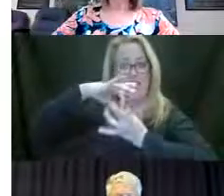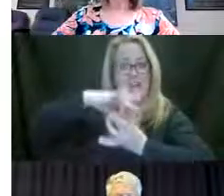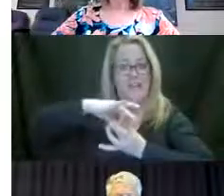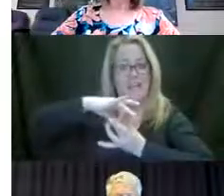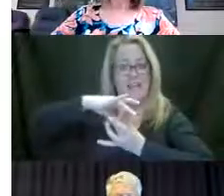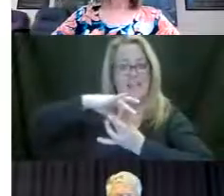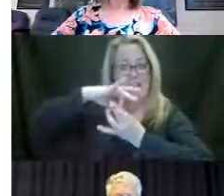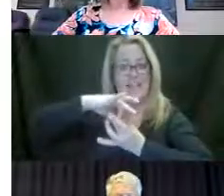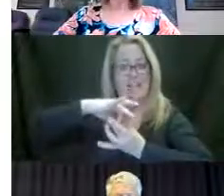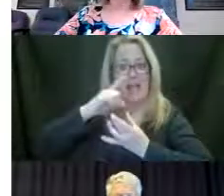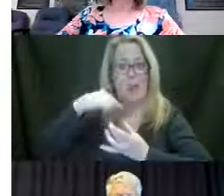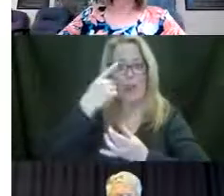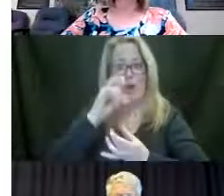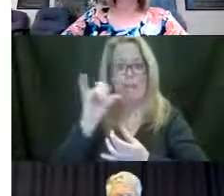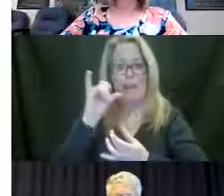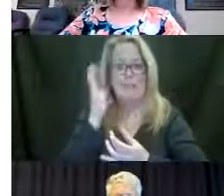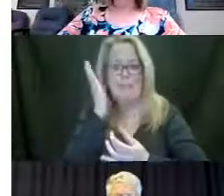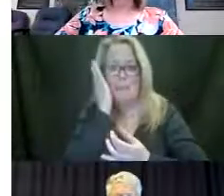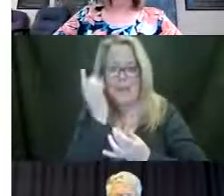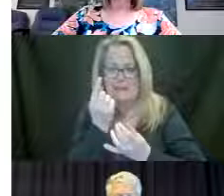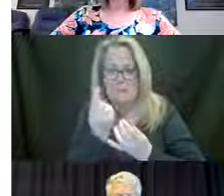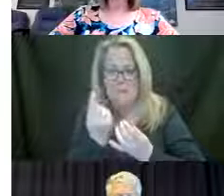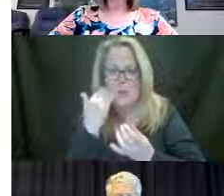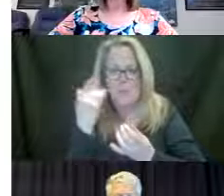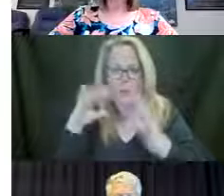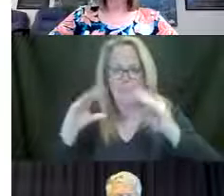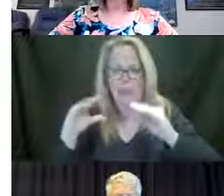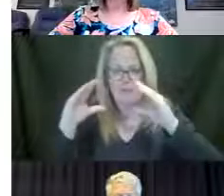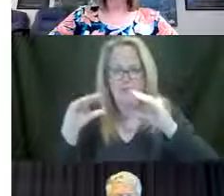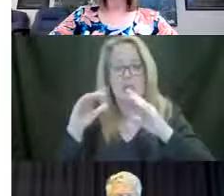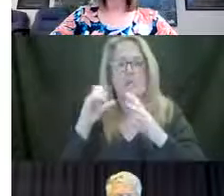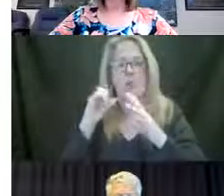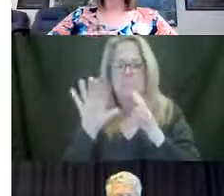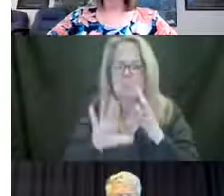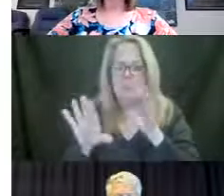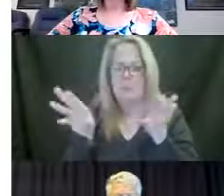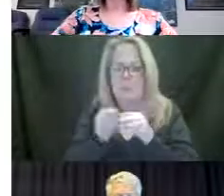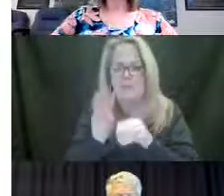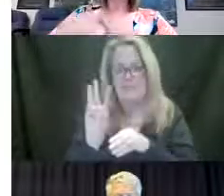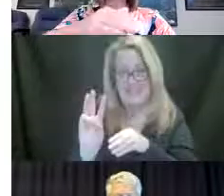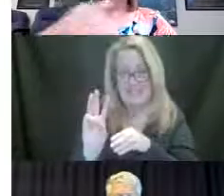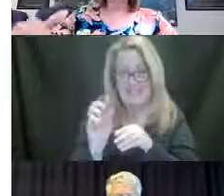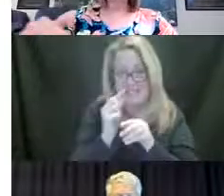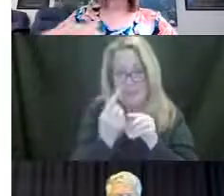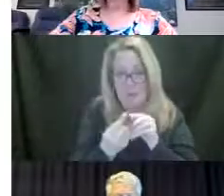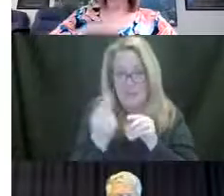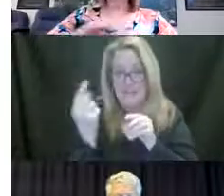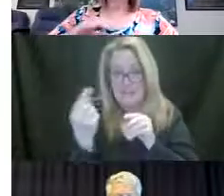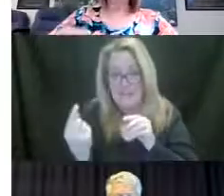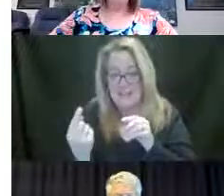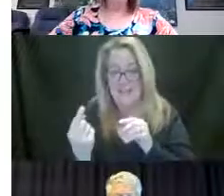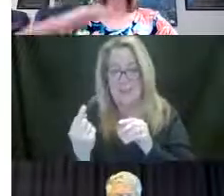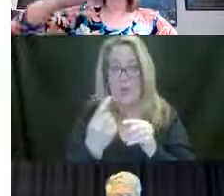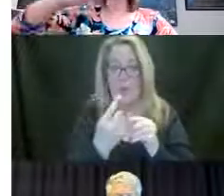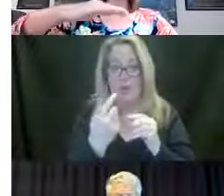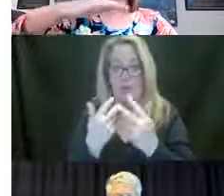what look like bed springs. So there are about 6 bed springs, 3 on each side of